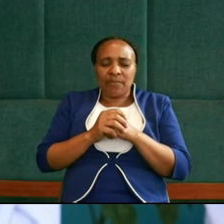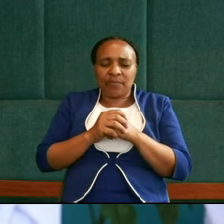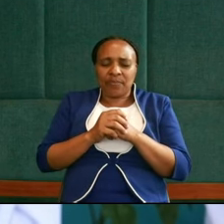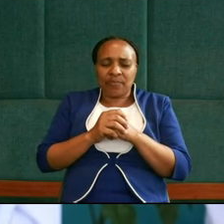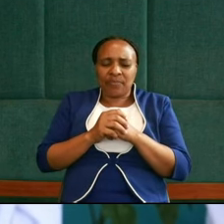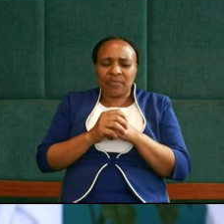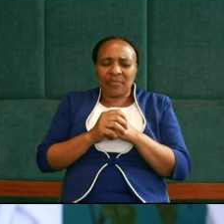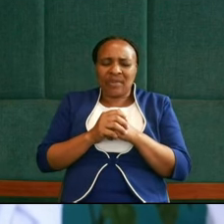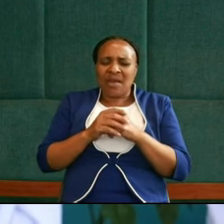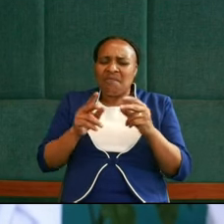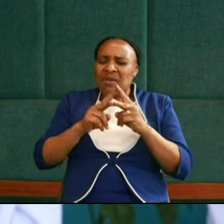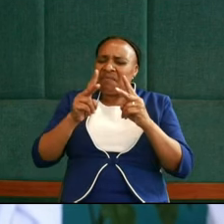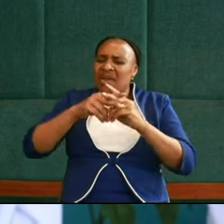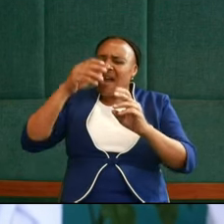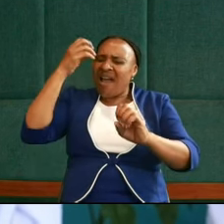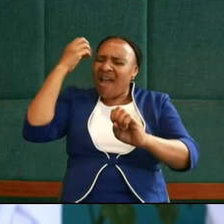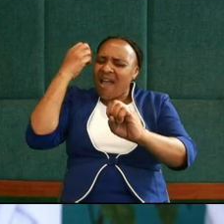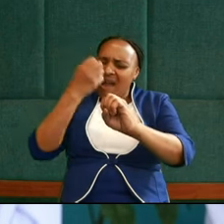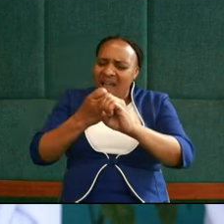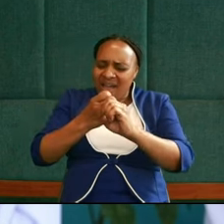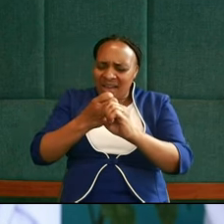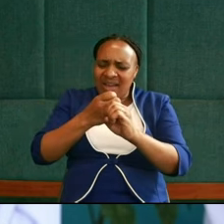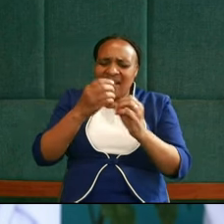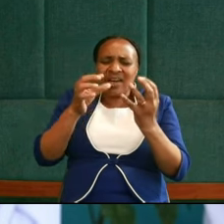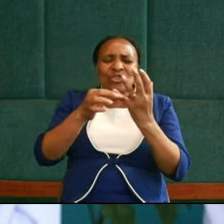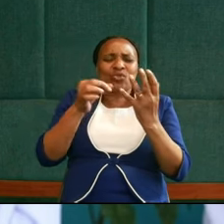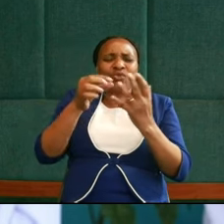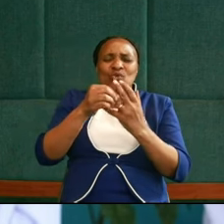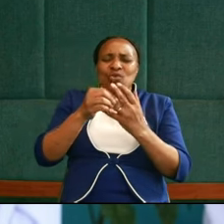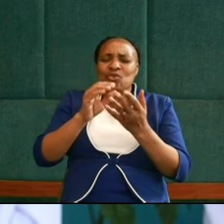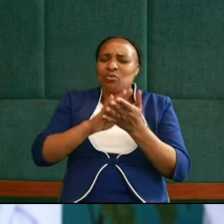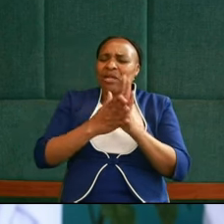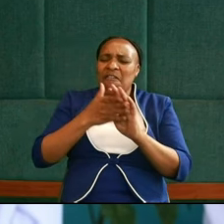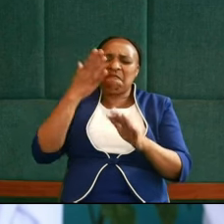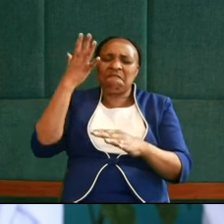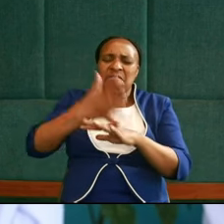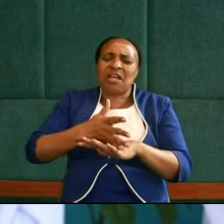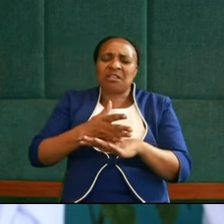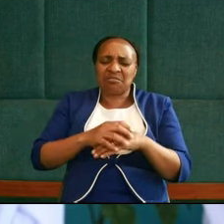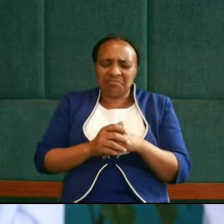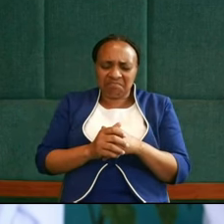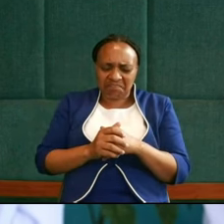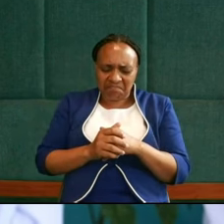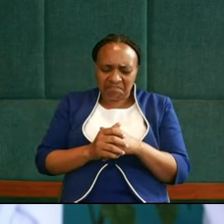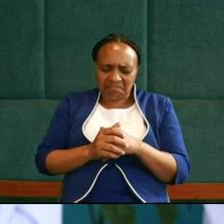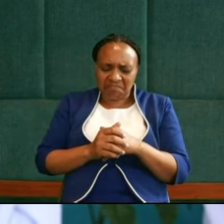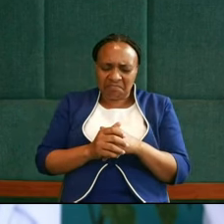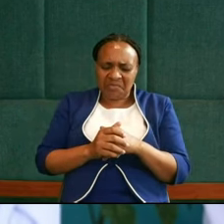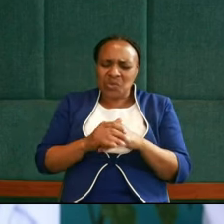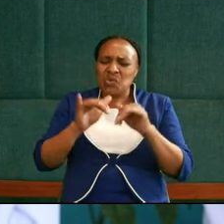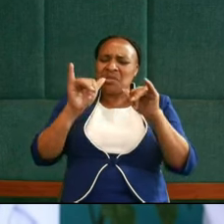It's very difficult to choose to be fake, to remain to be fake.